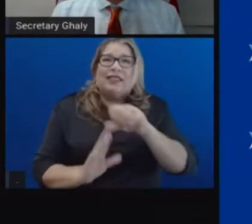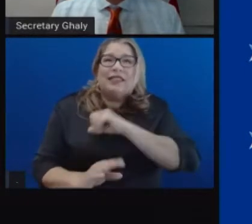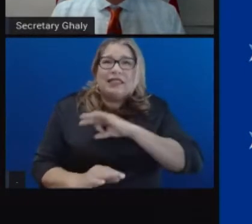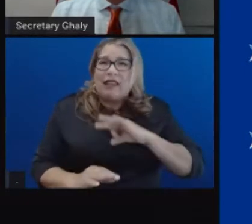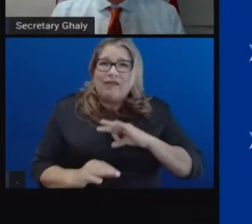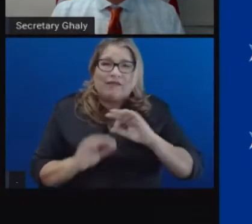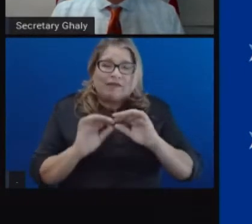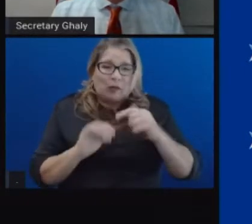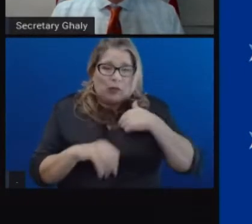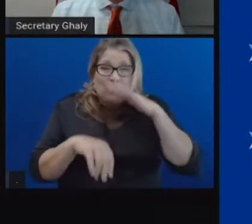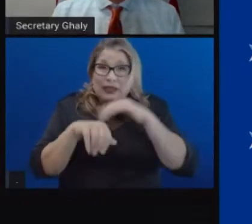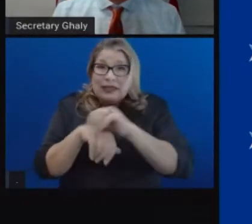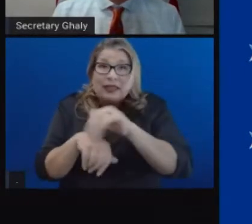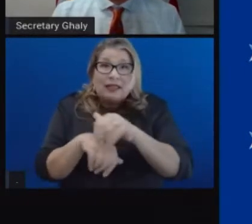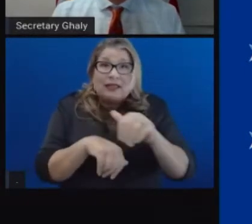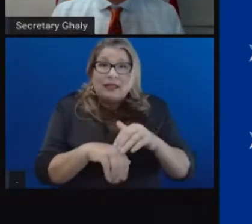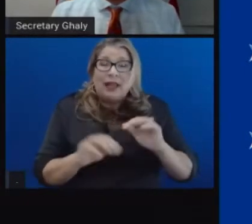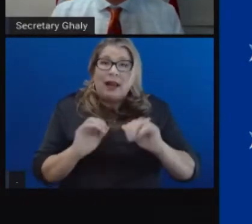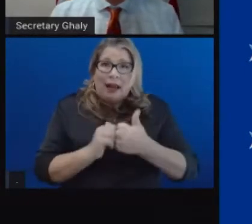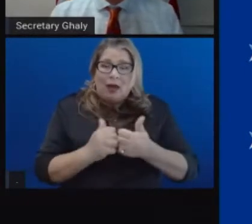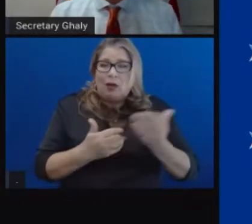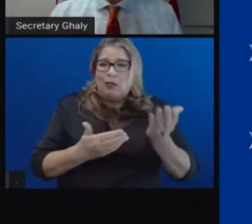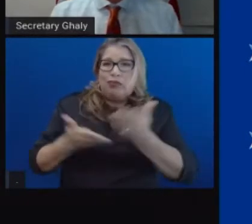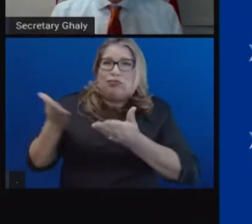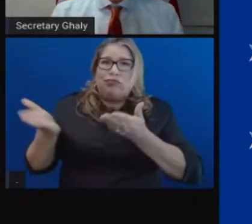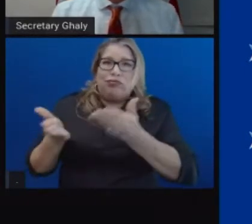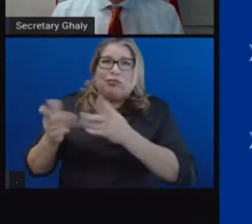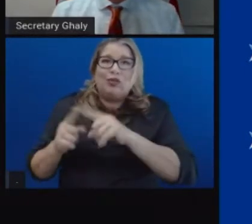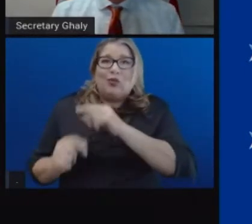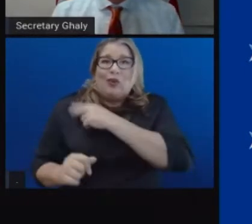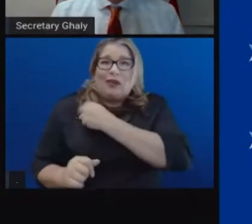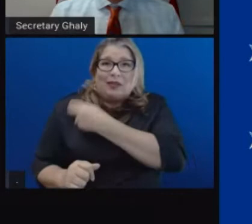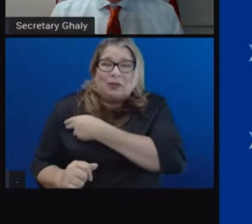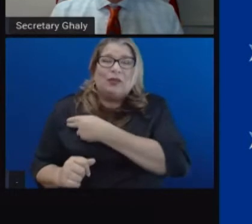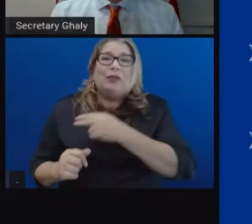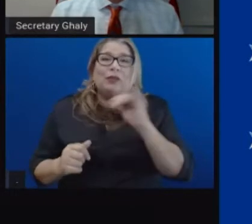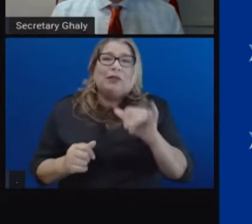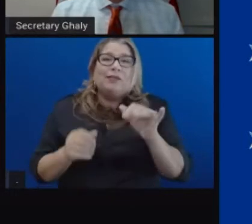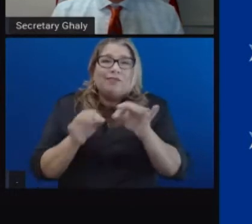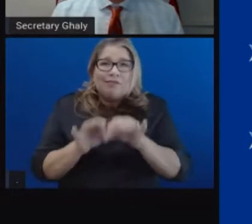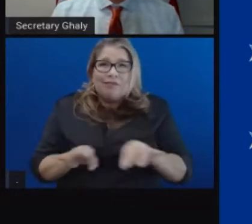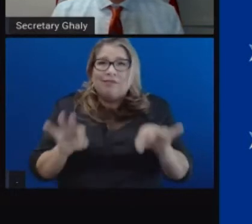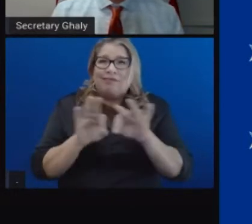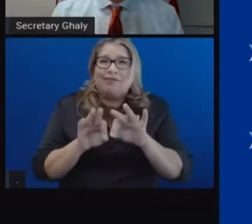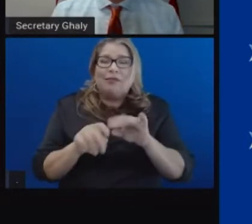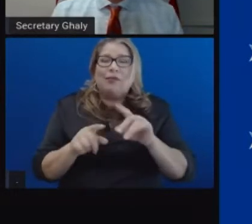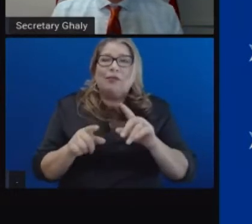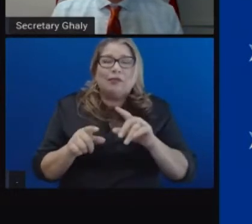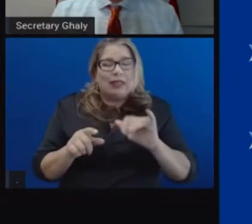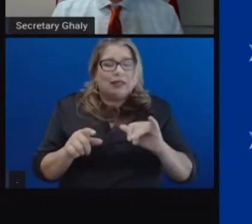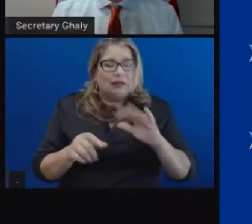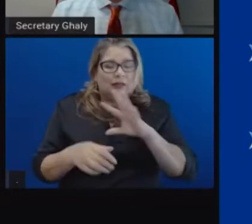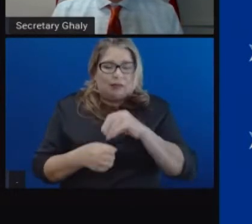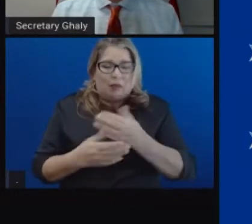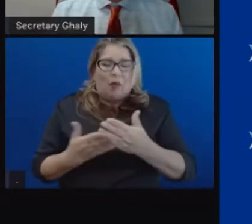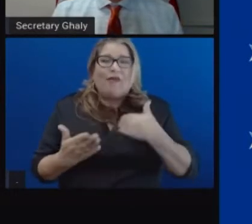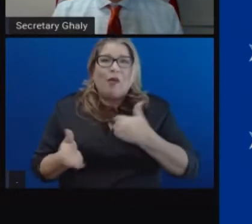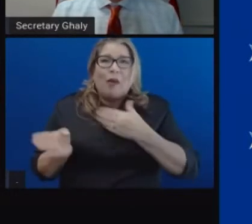to get registry staff, other contract staff as a key strategy in our ability